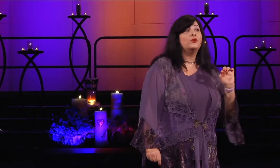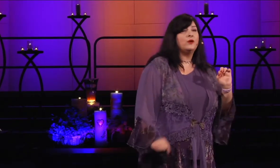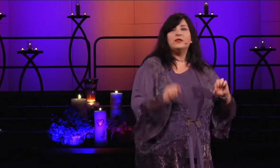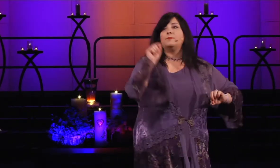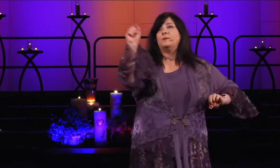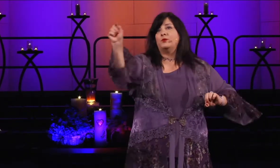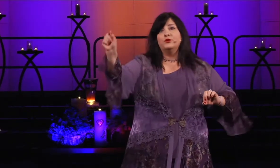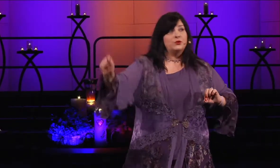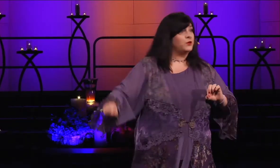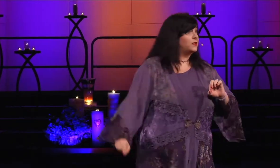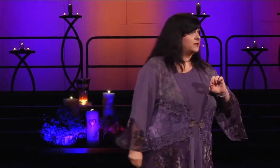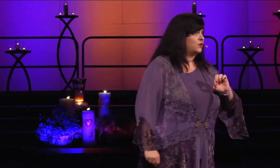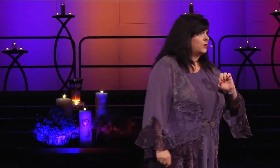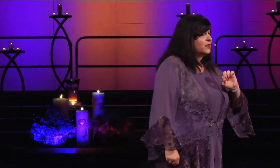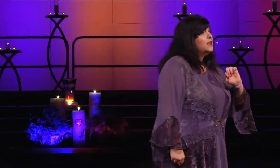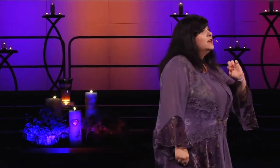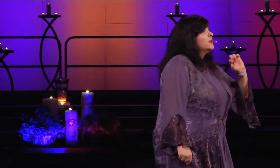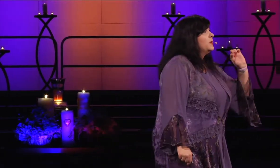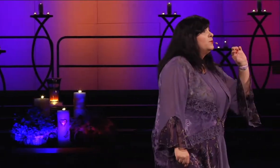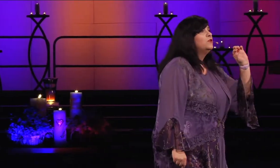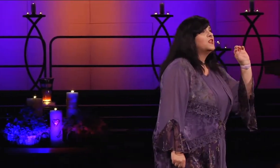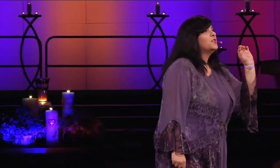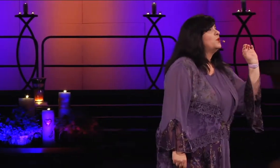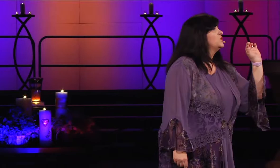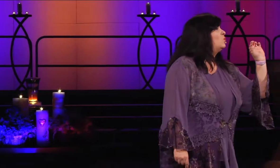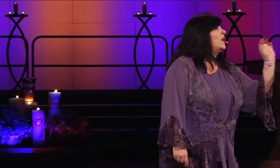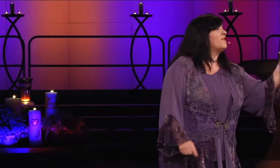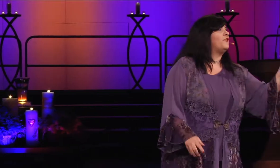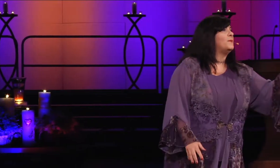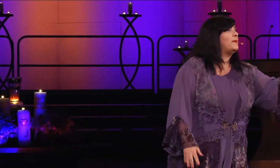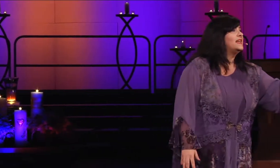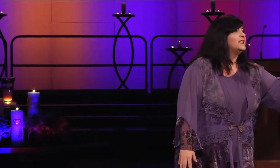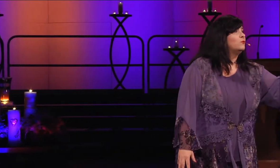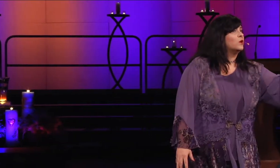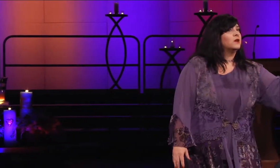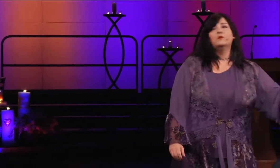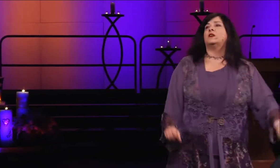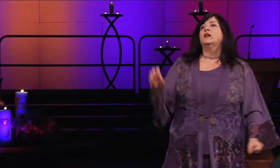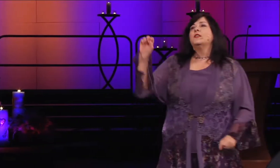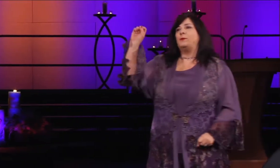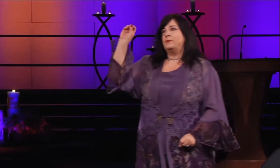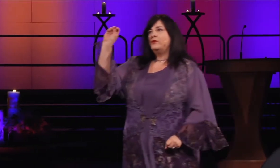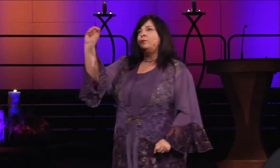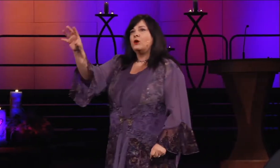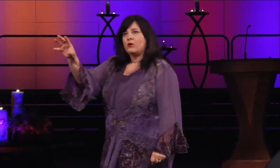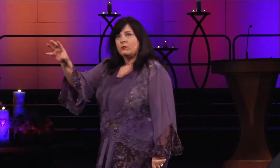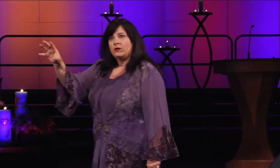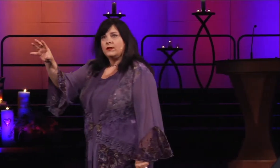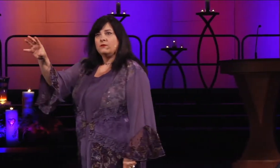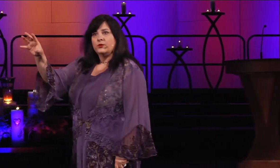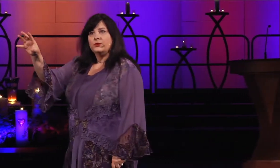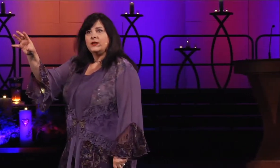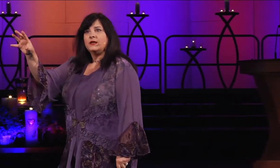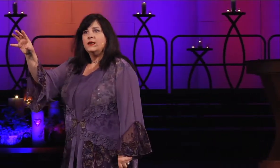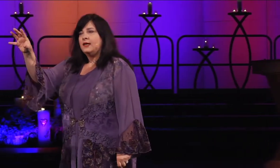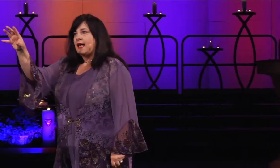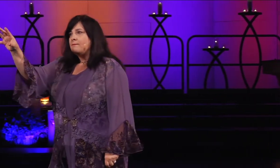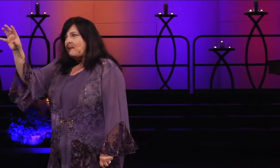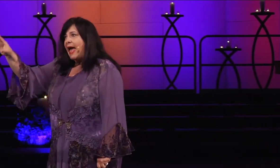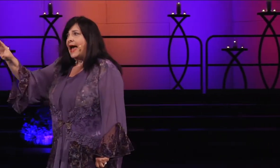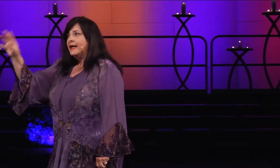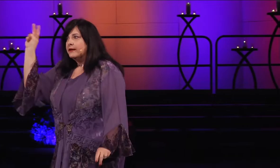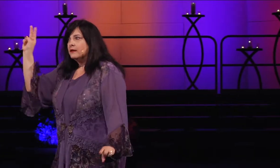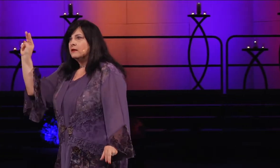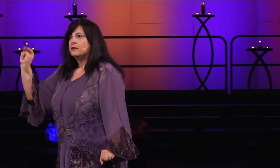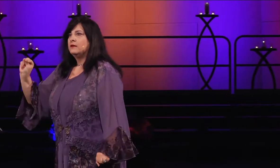what you agree with, the people who are doing what you disagree with. The people who've done the most wonderful, amazing work in the world, the people who've been horrible and rude